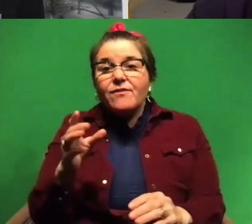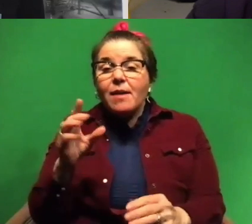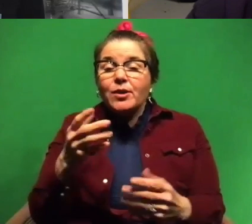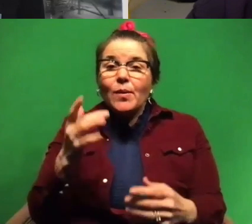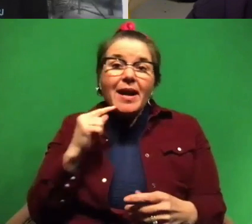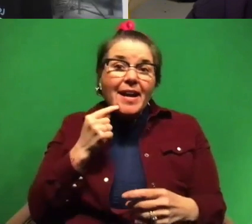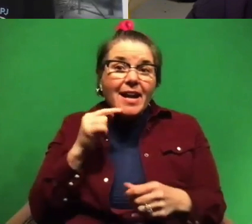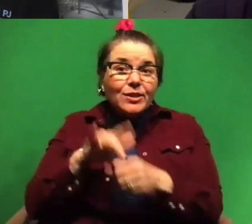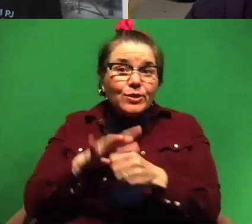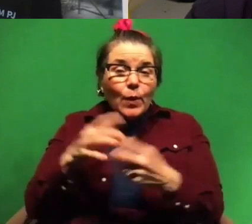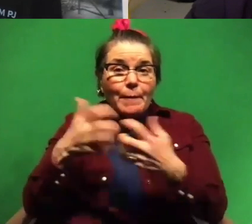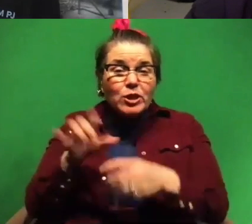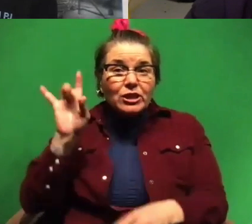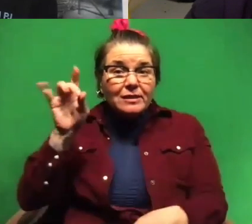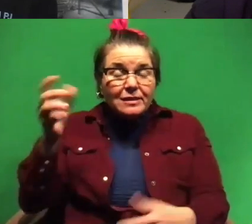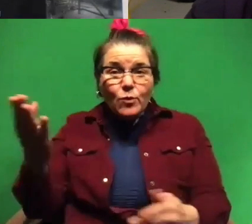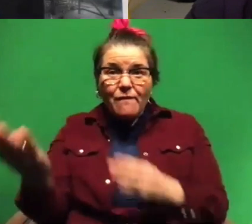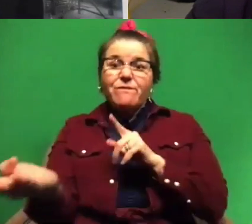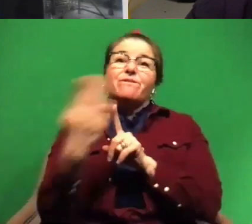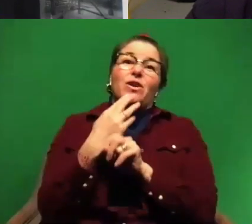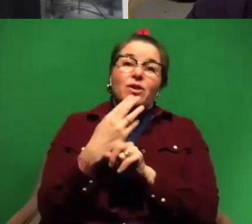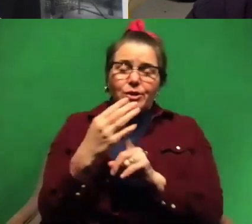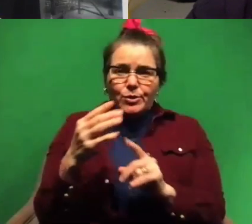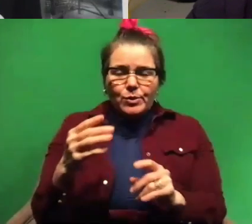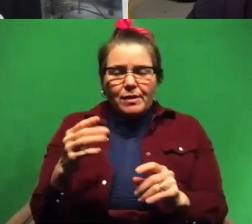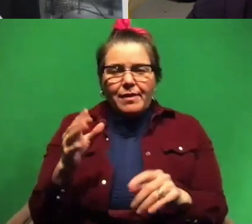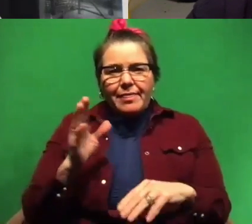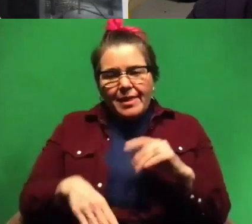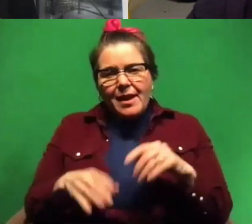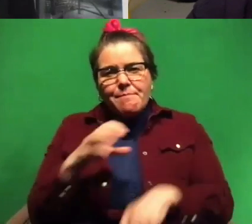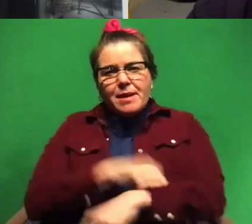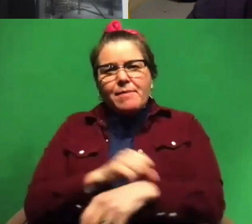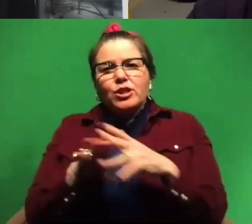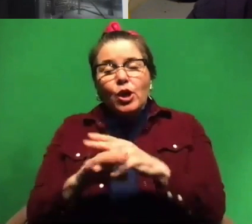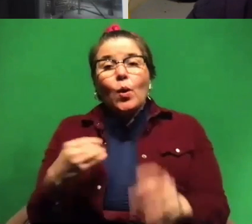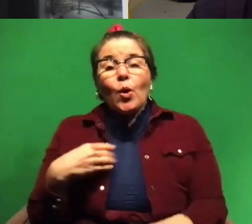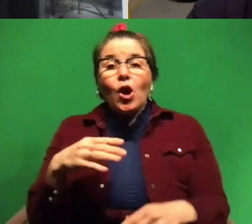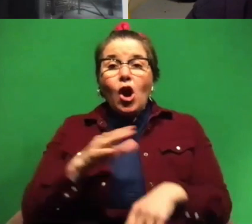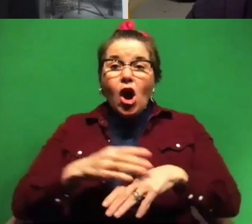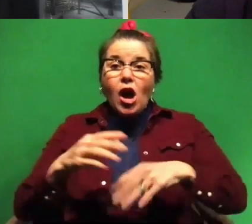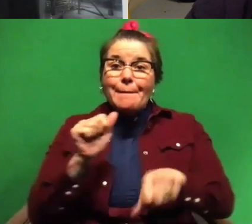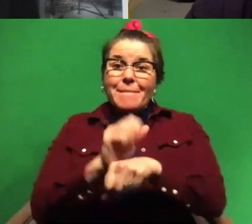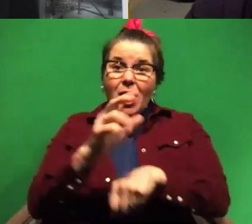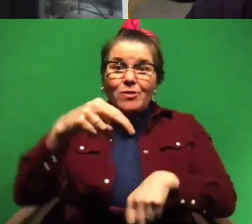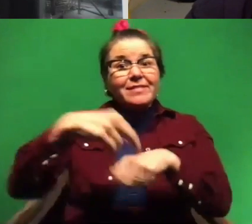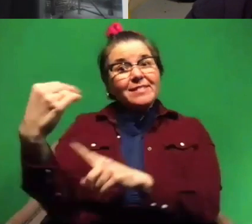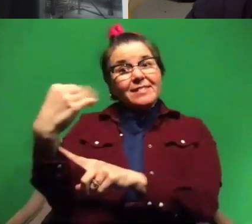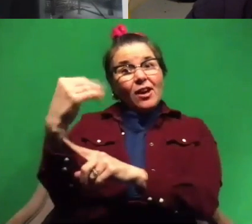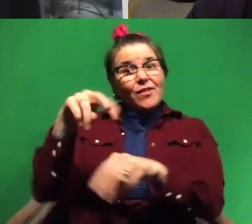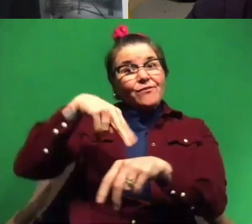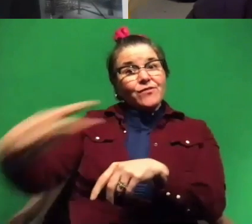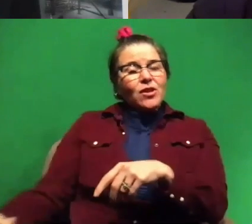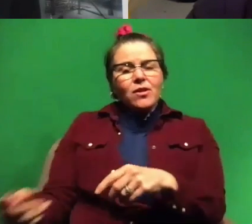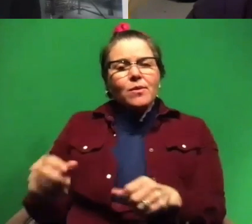or from taking a selfie on a cliff than ever be bit by a shark. So, but these sharks,